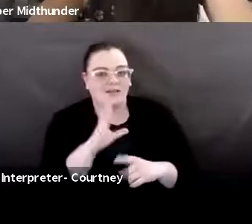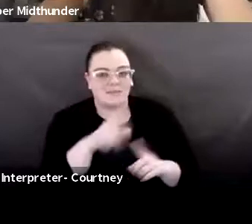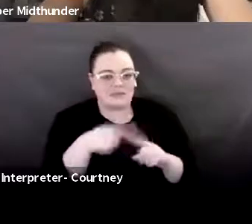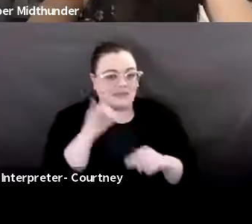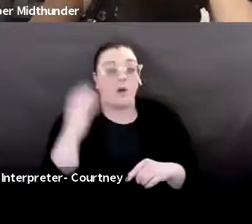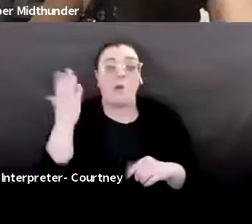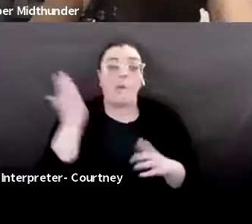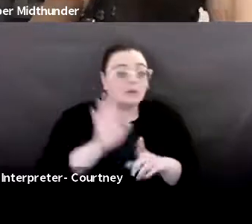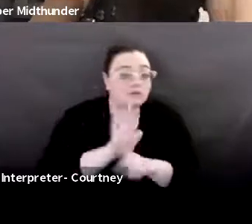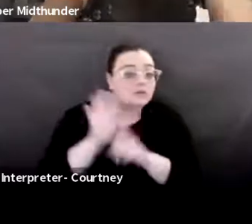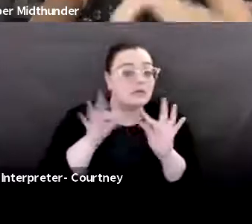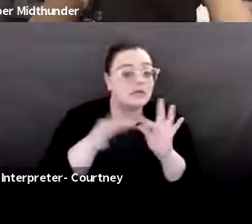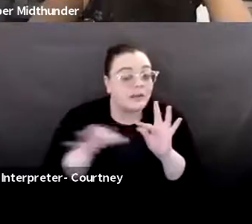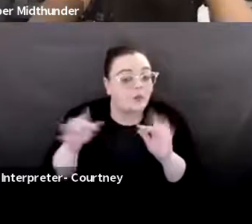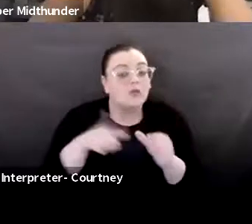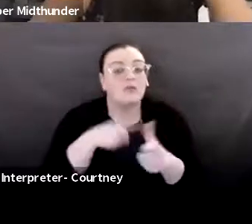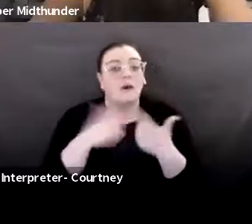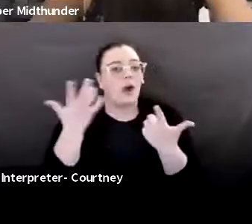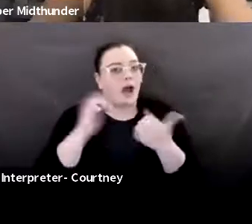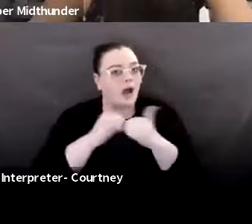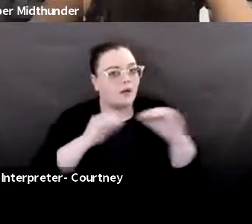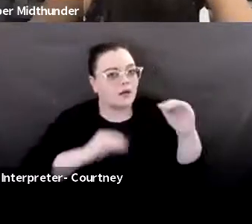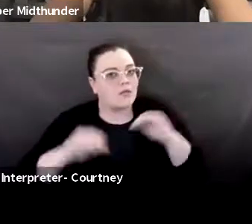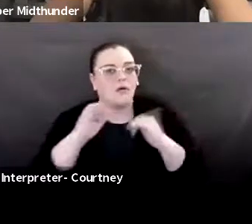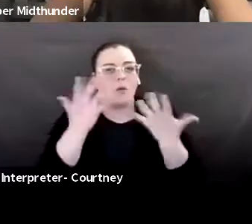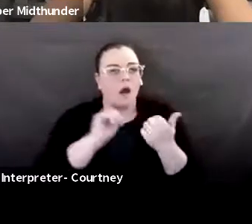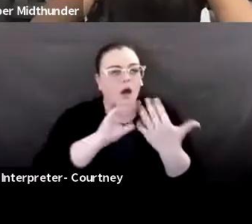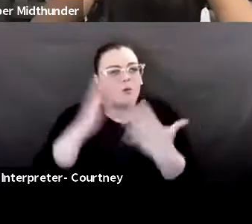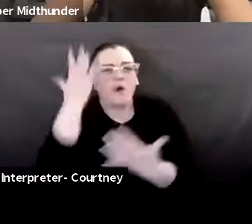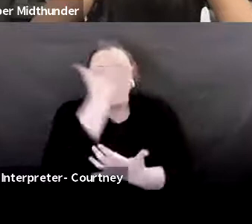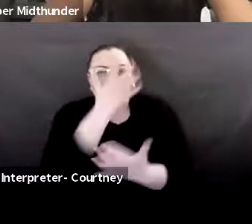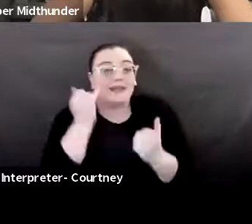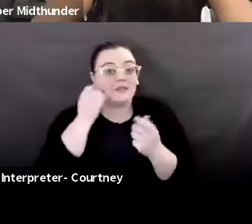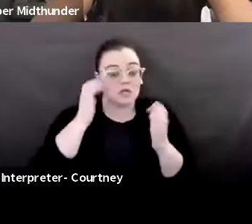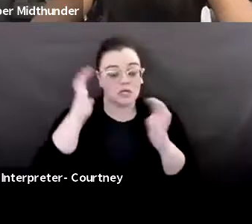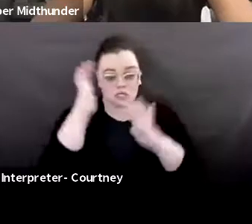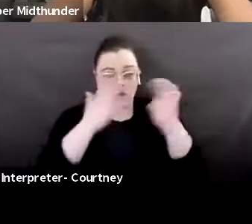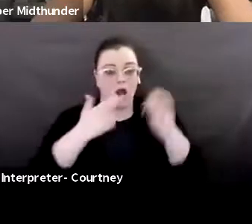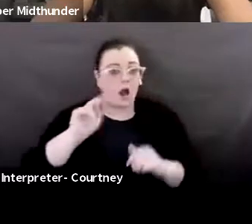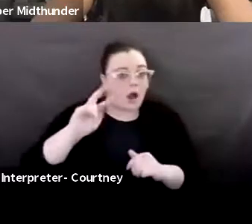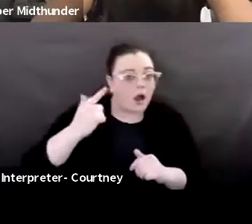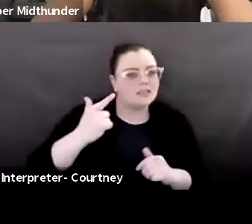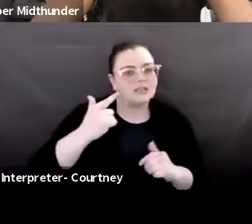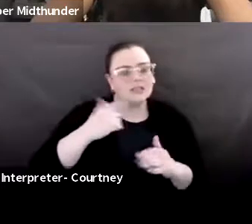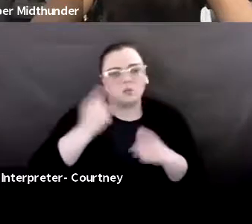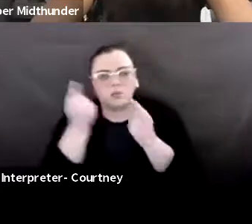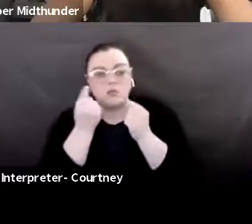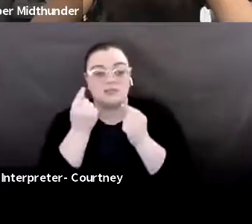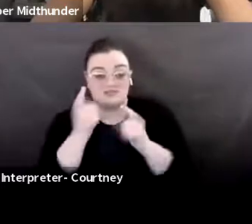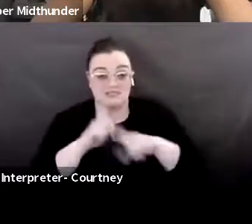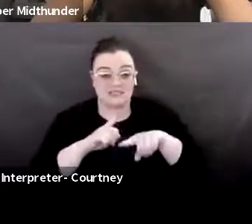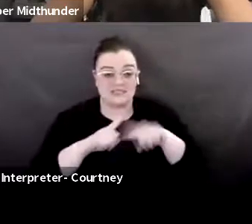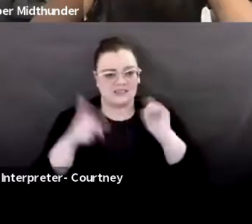language? Where do they move? What are the things that they're dealing with? What do they look like if they're hunting for their food and gathering? It's different from